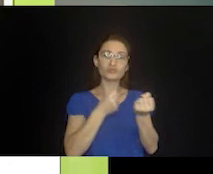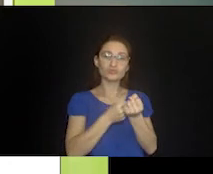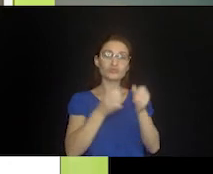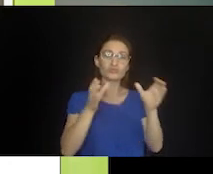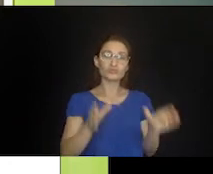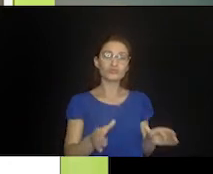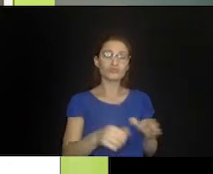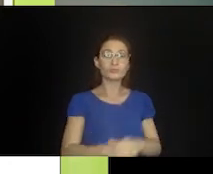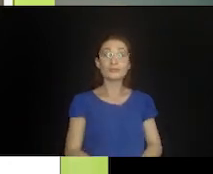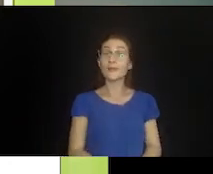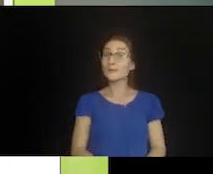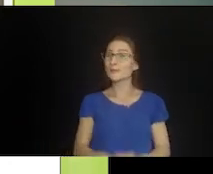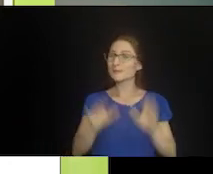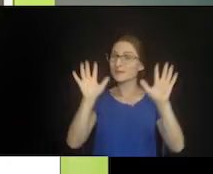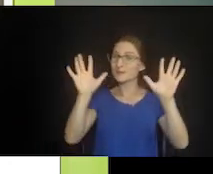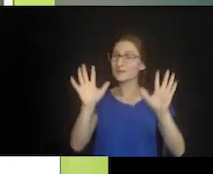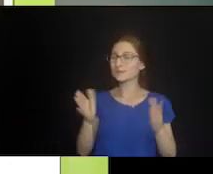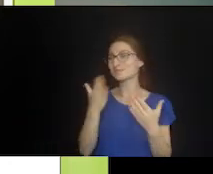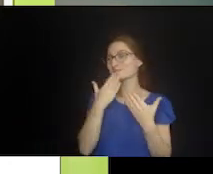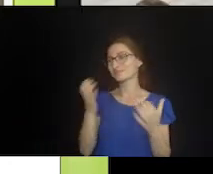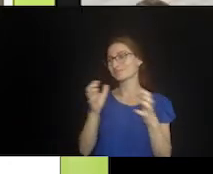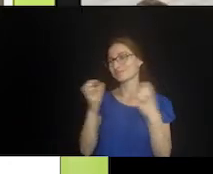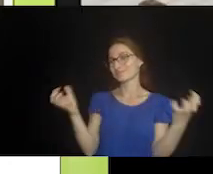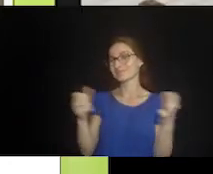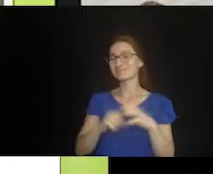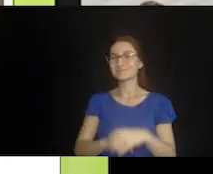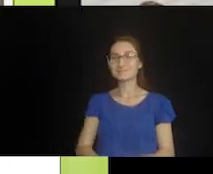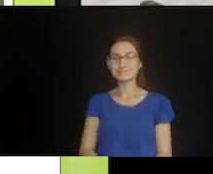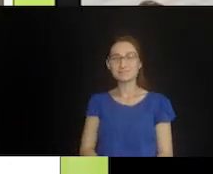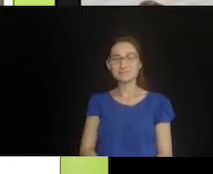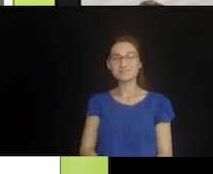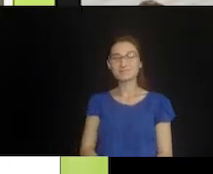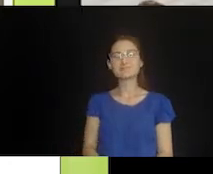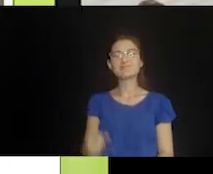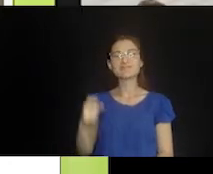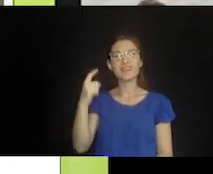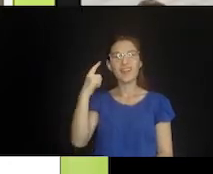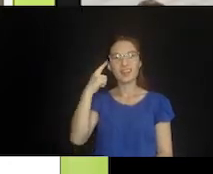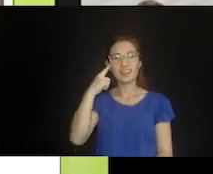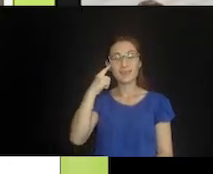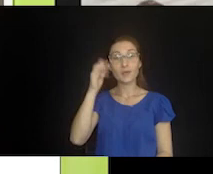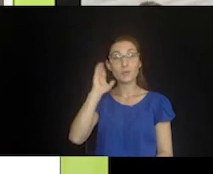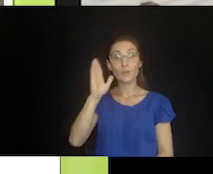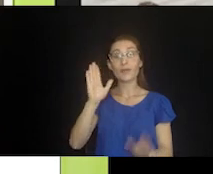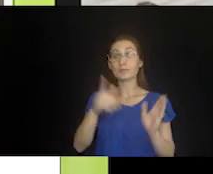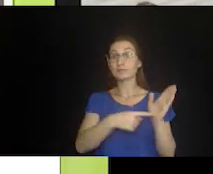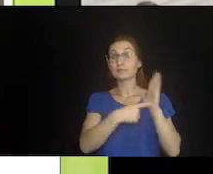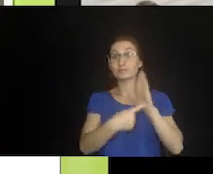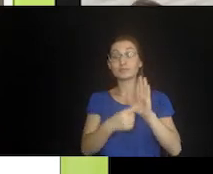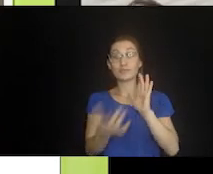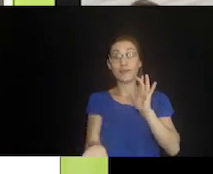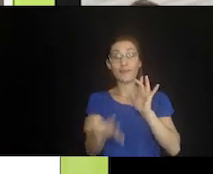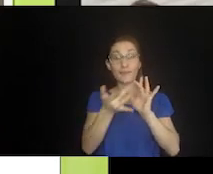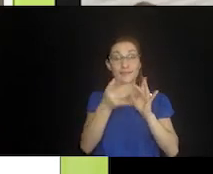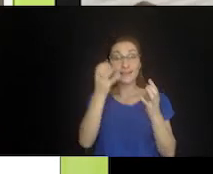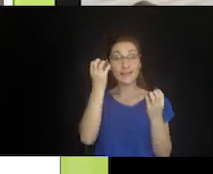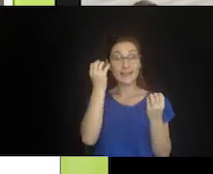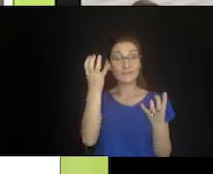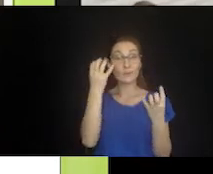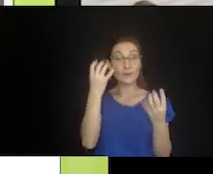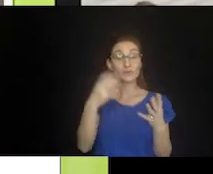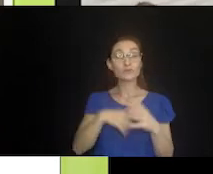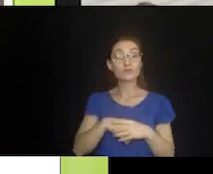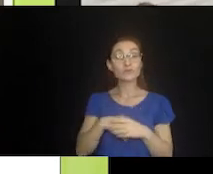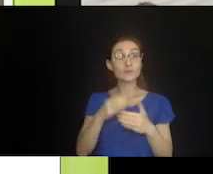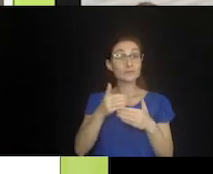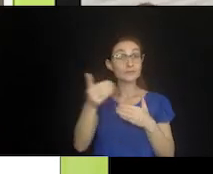9 years now. Great. Well, thank you so much. And I think we're going to put our